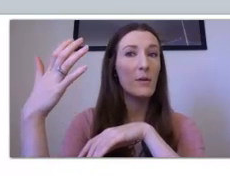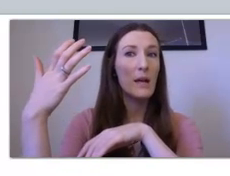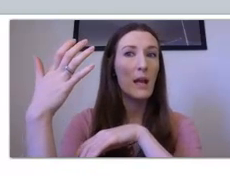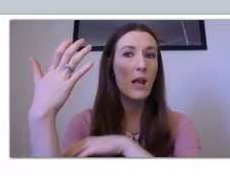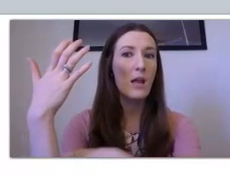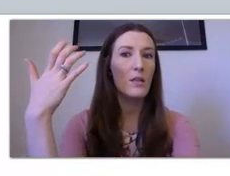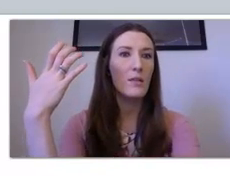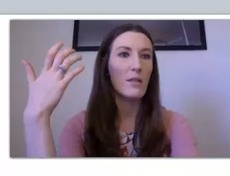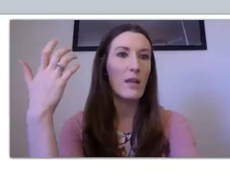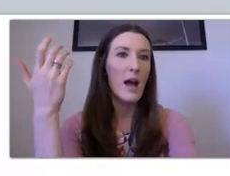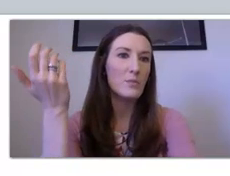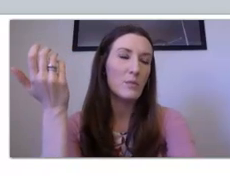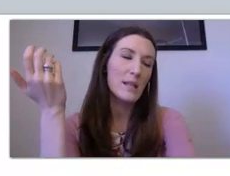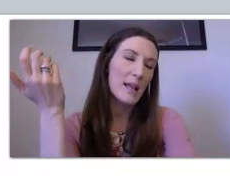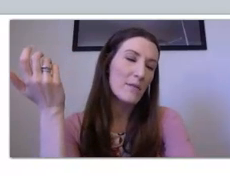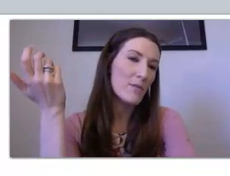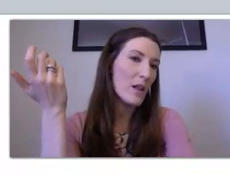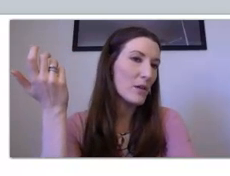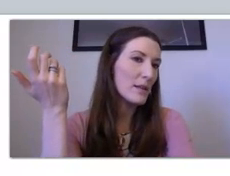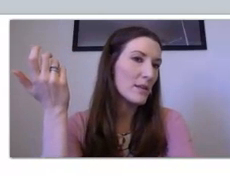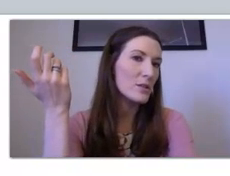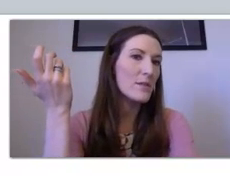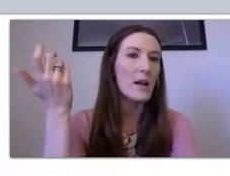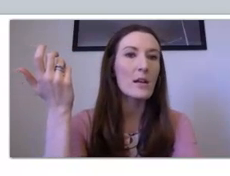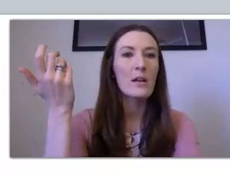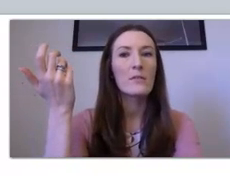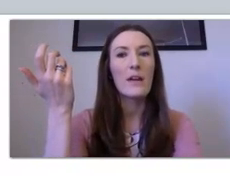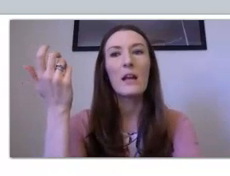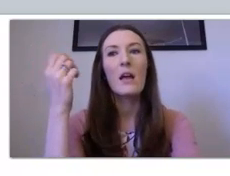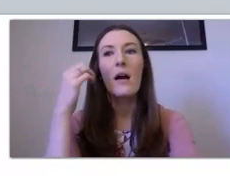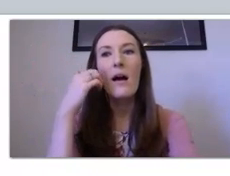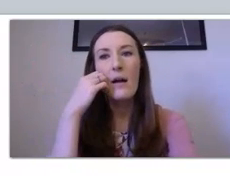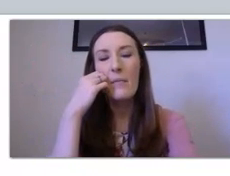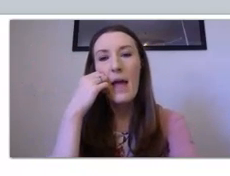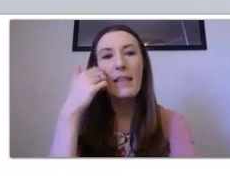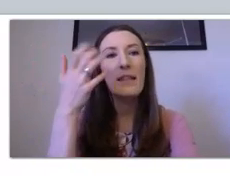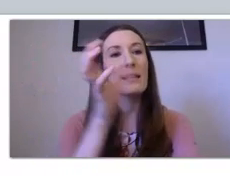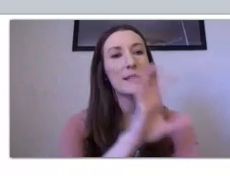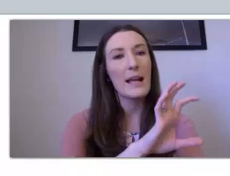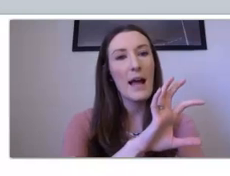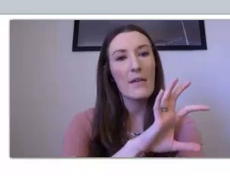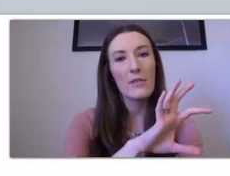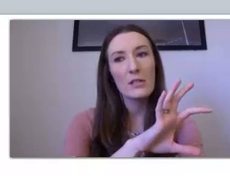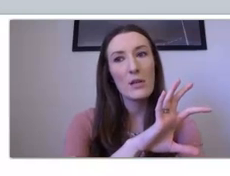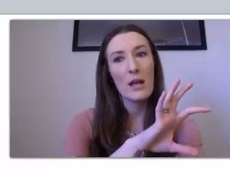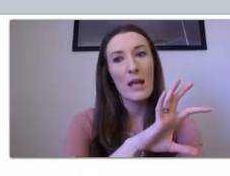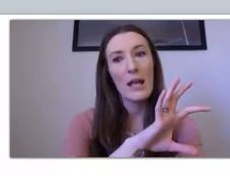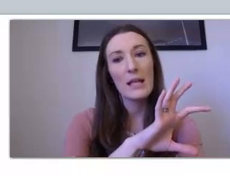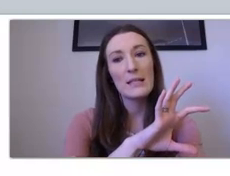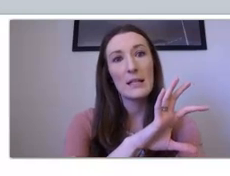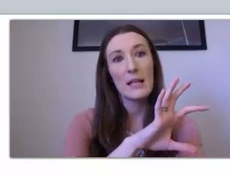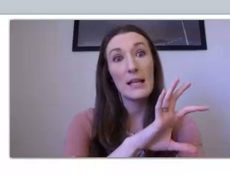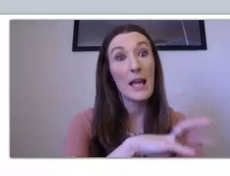because everybody has rules that they have to follow and they're different, right? And then the second half of this